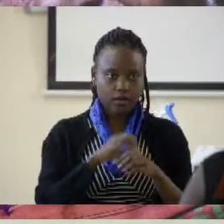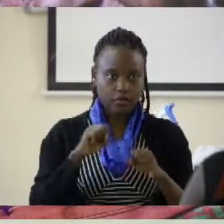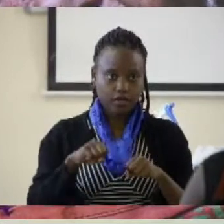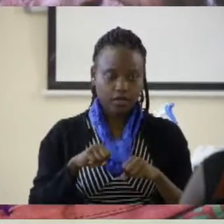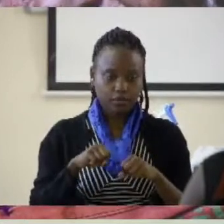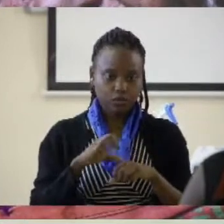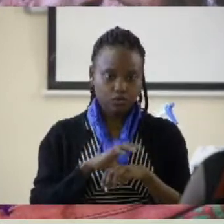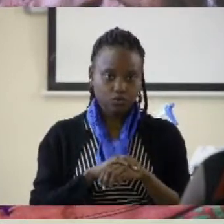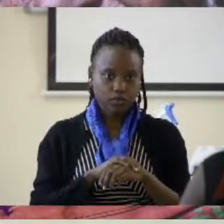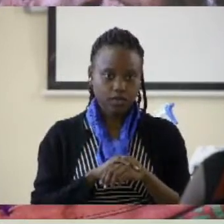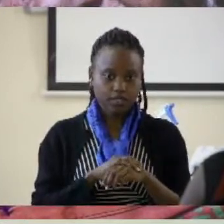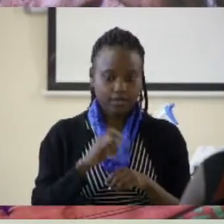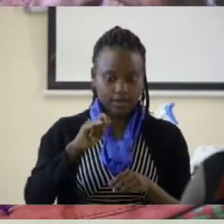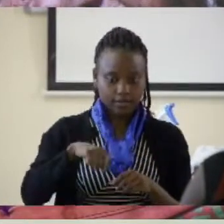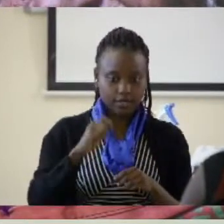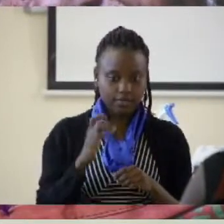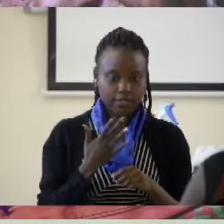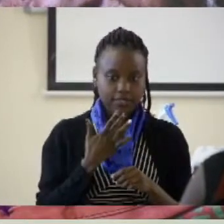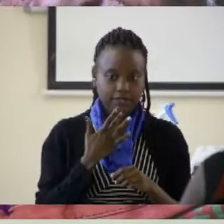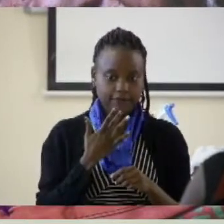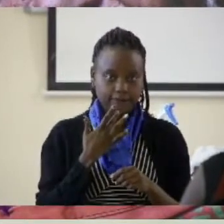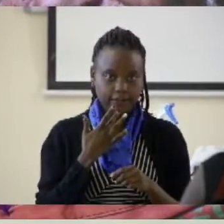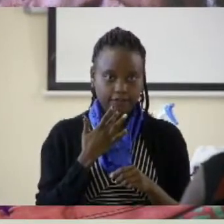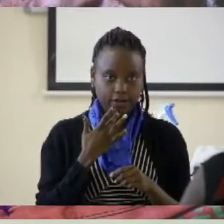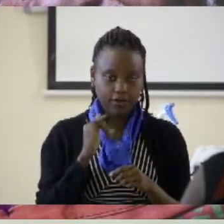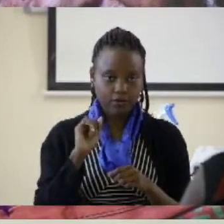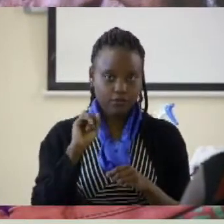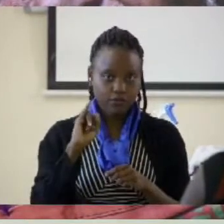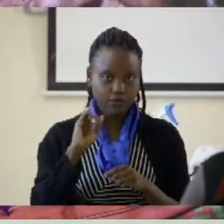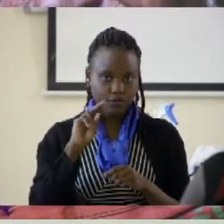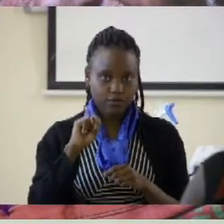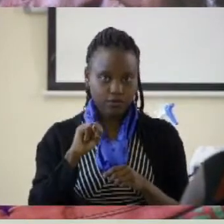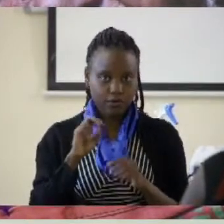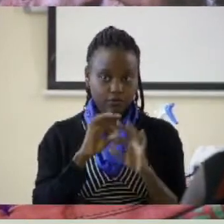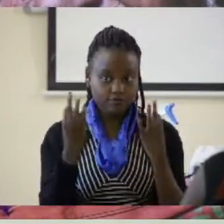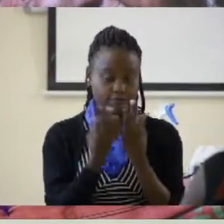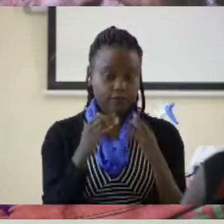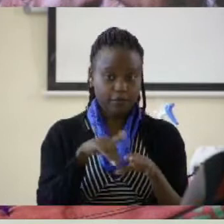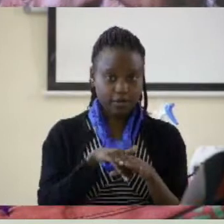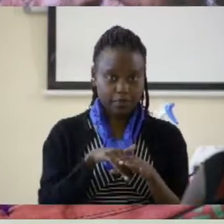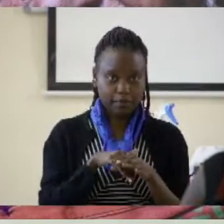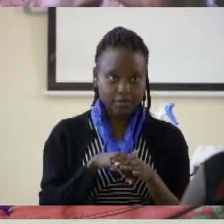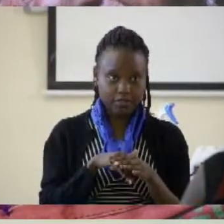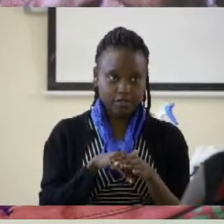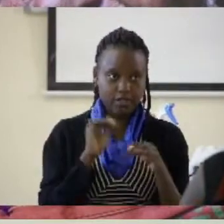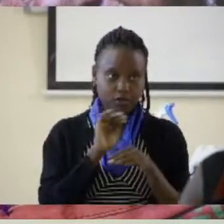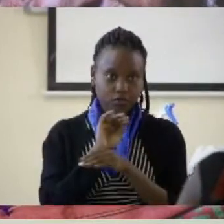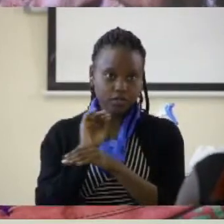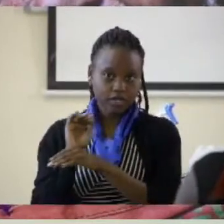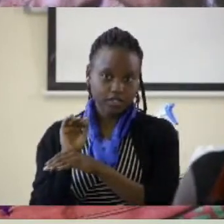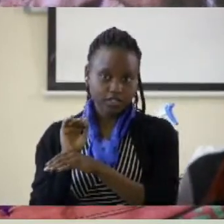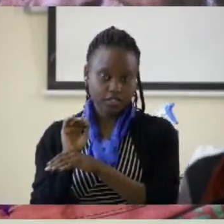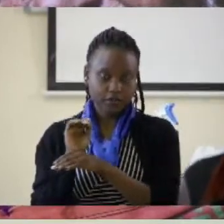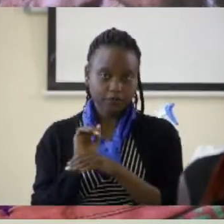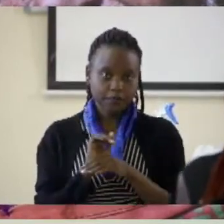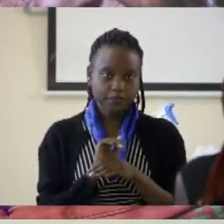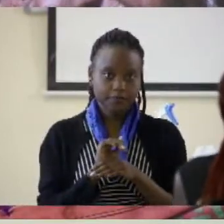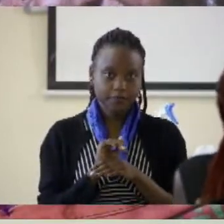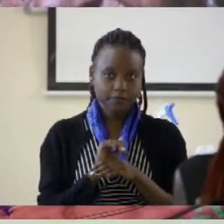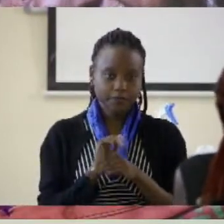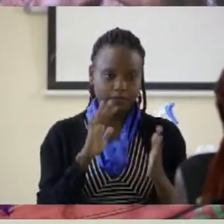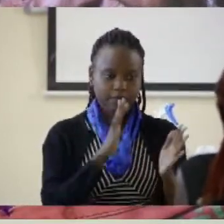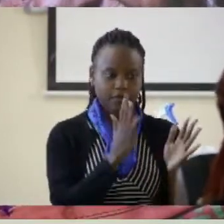a judgment in favor of in-laws. And he was asking, how are you supposed to